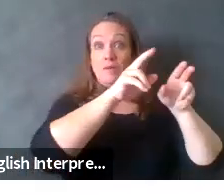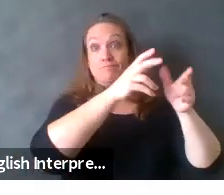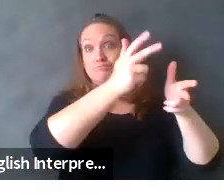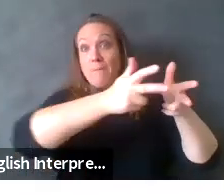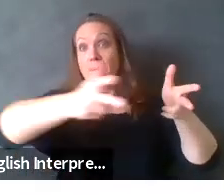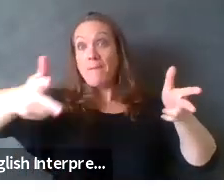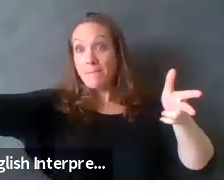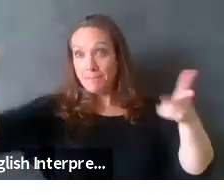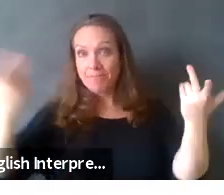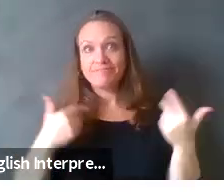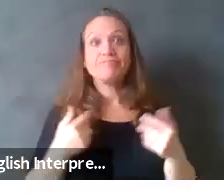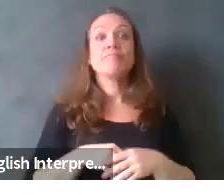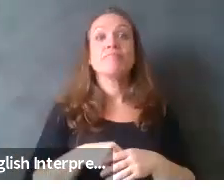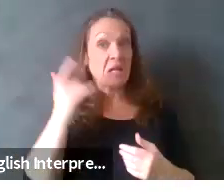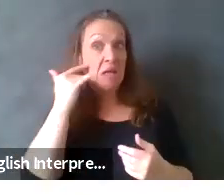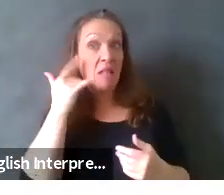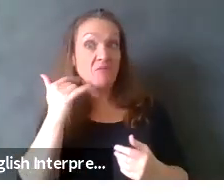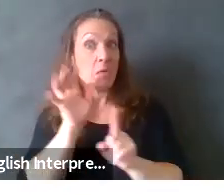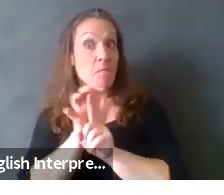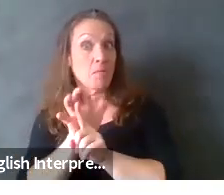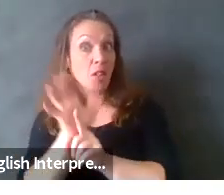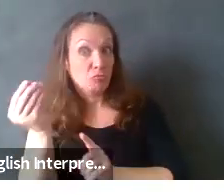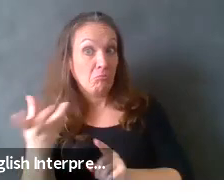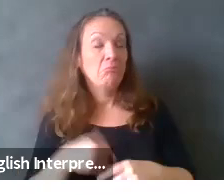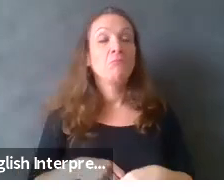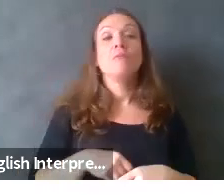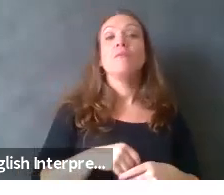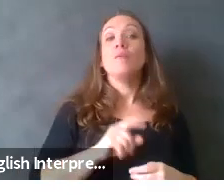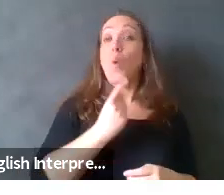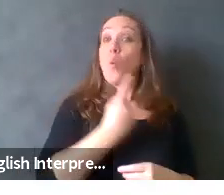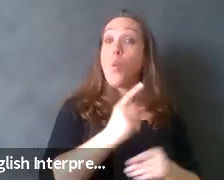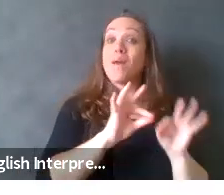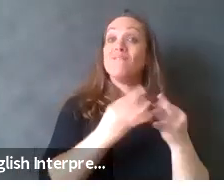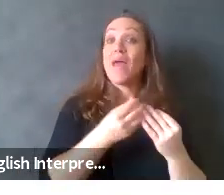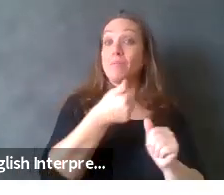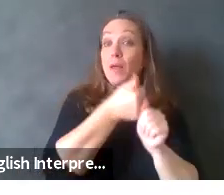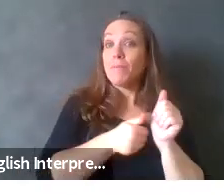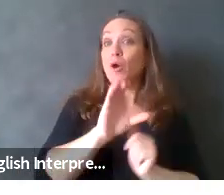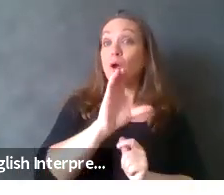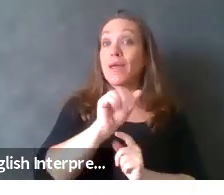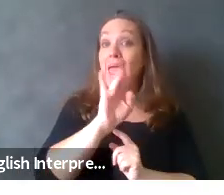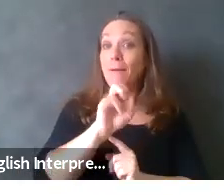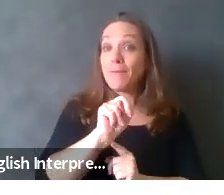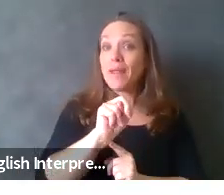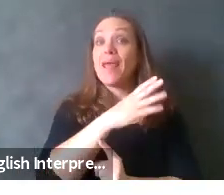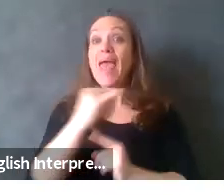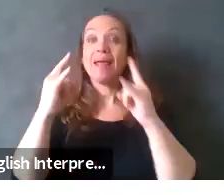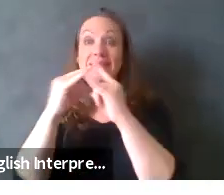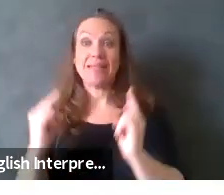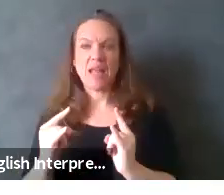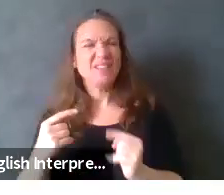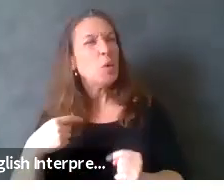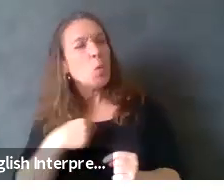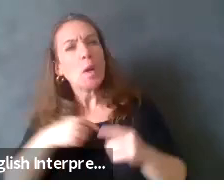now. Single family cabins in campgrounds, or even tents. We have not used tents. We've